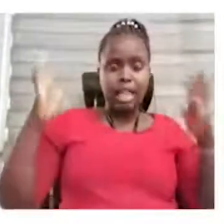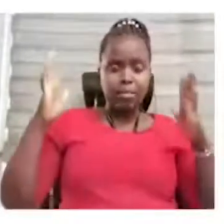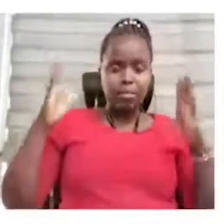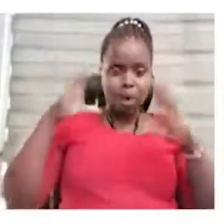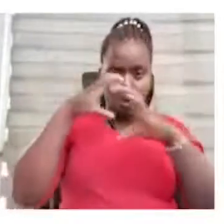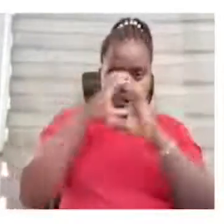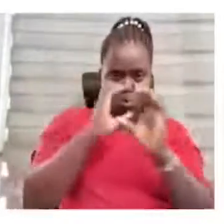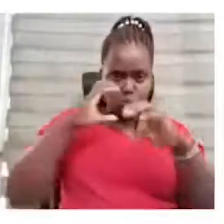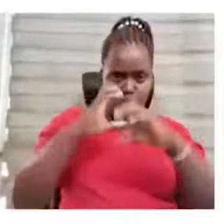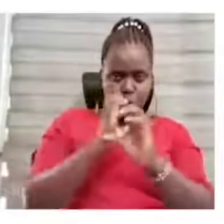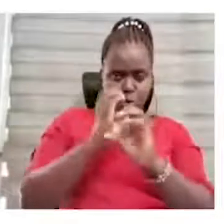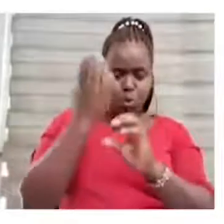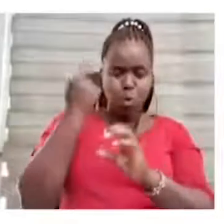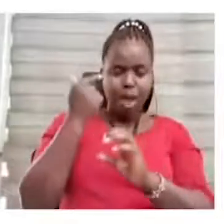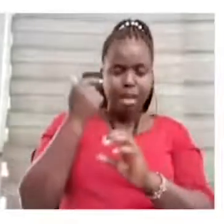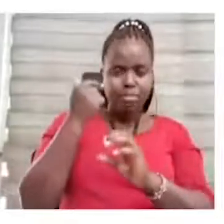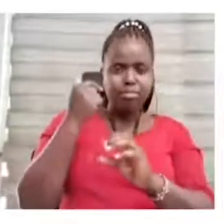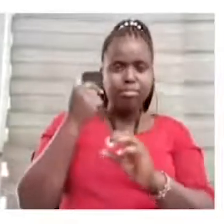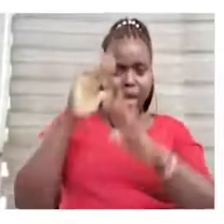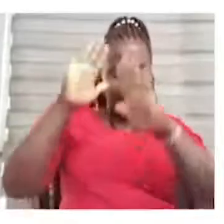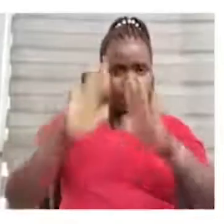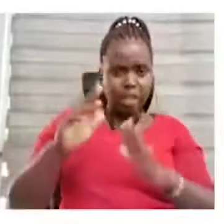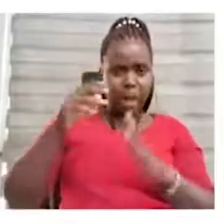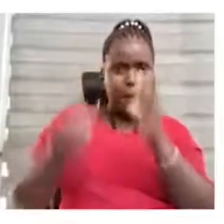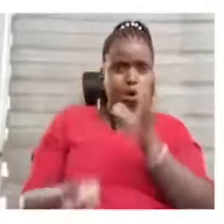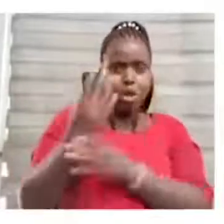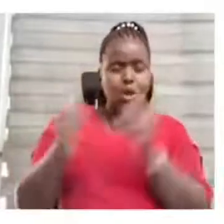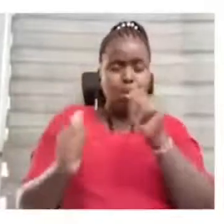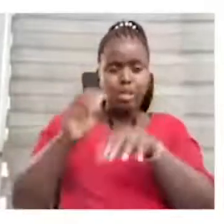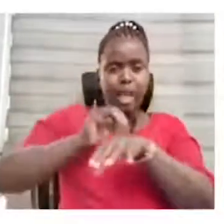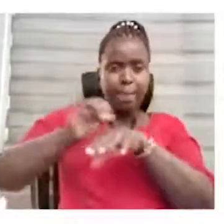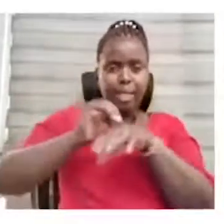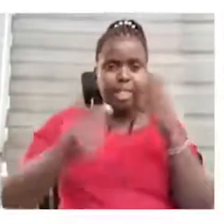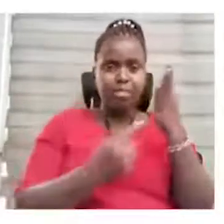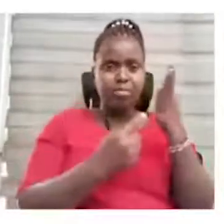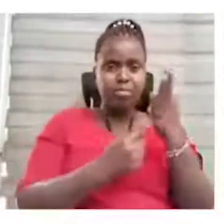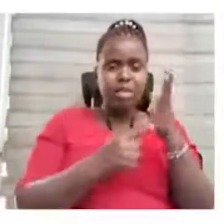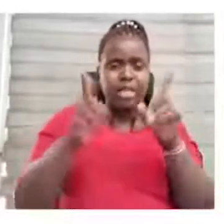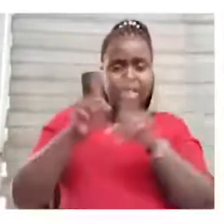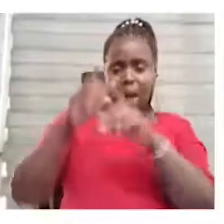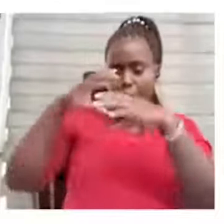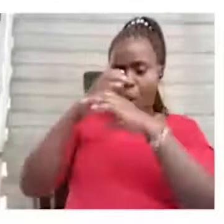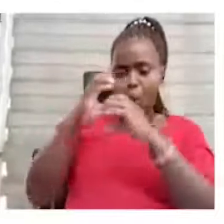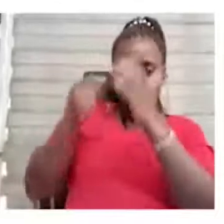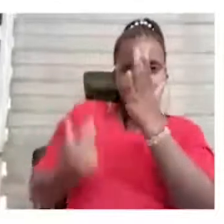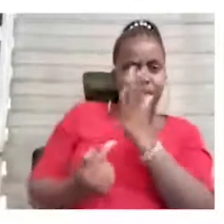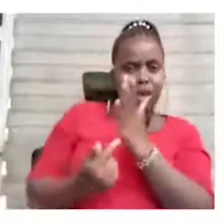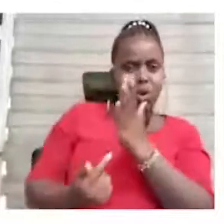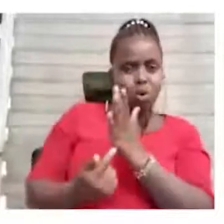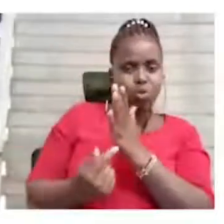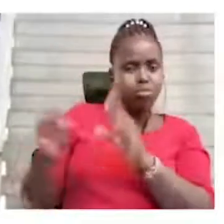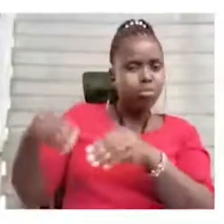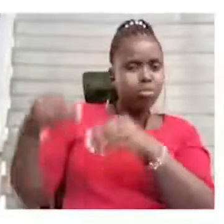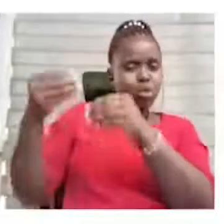Basically, it's a credit product that uses M-Pesa technology and Google technology to give access to